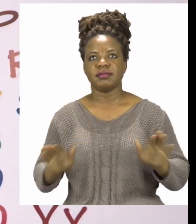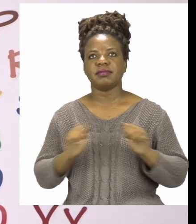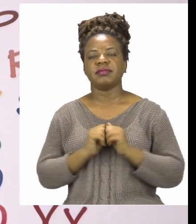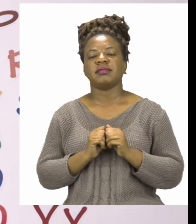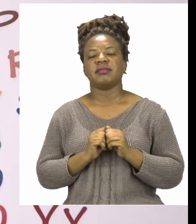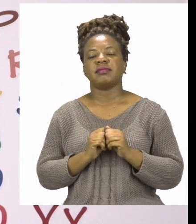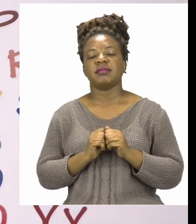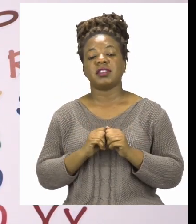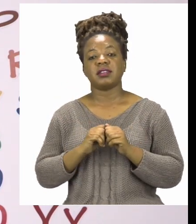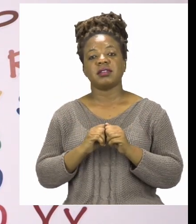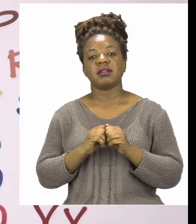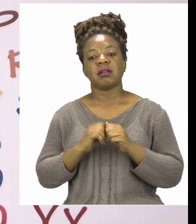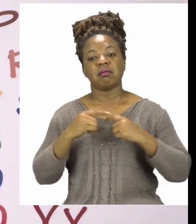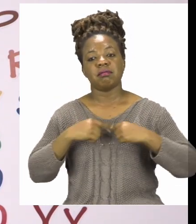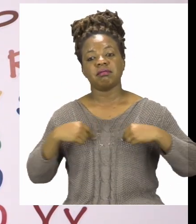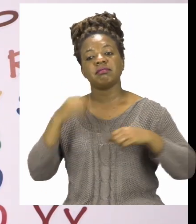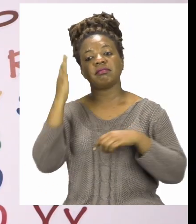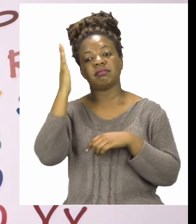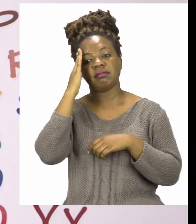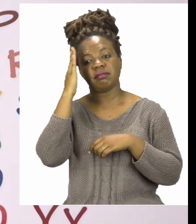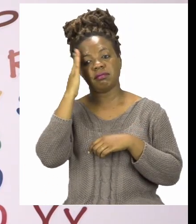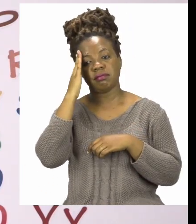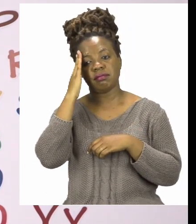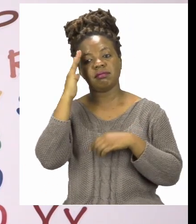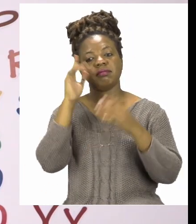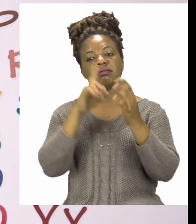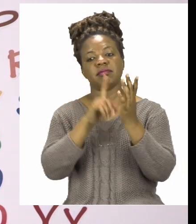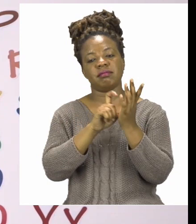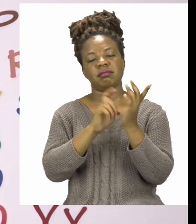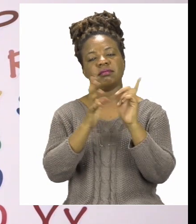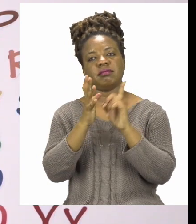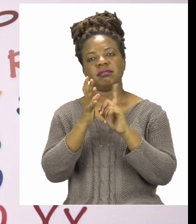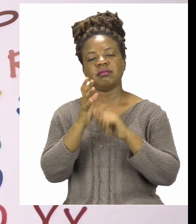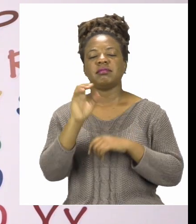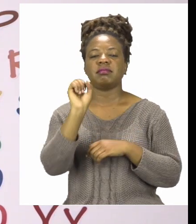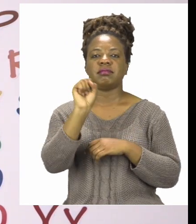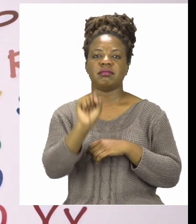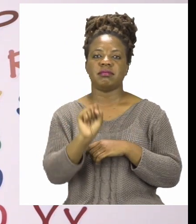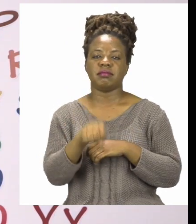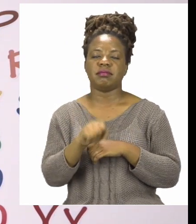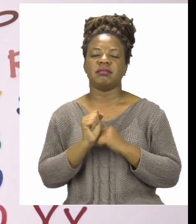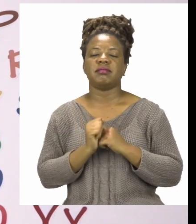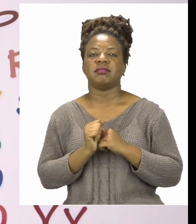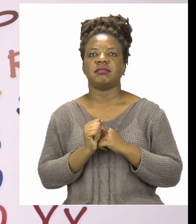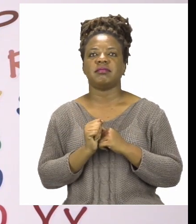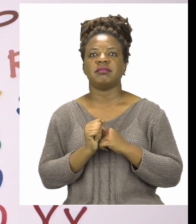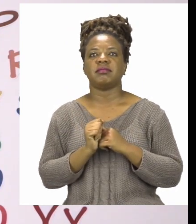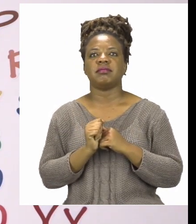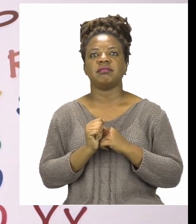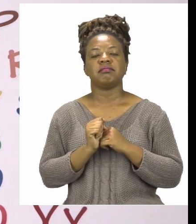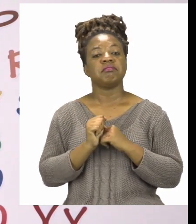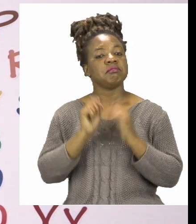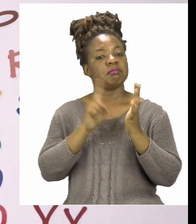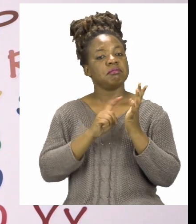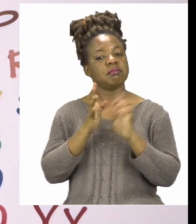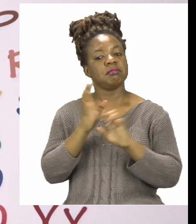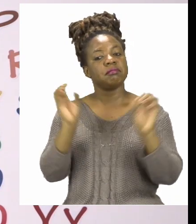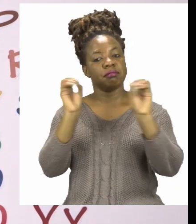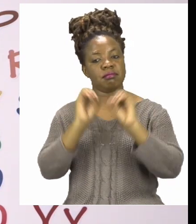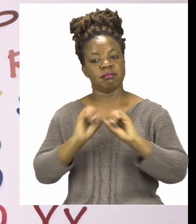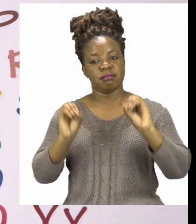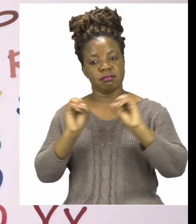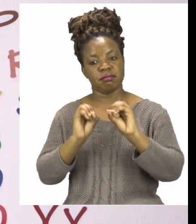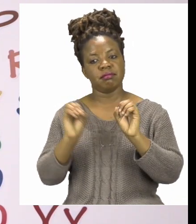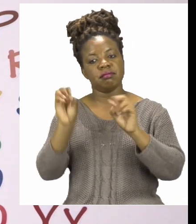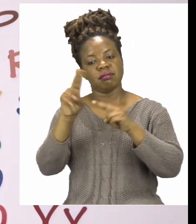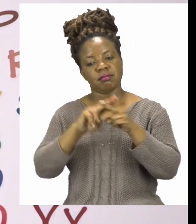to sanitize. Remember, you can always use soap and water to sanitize as well. Just make sure that